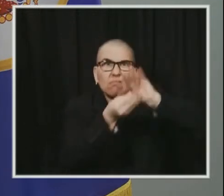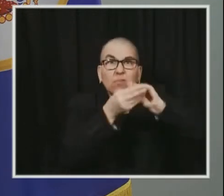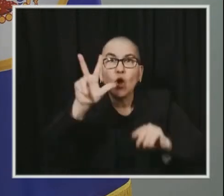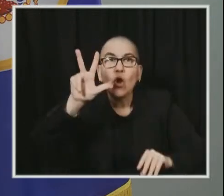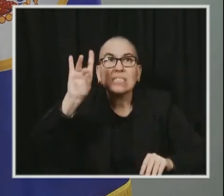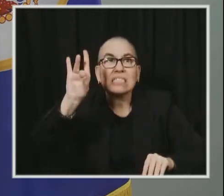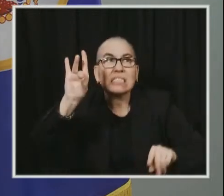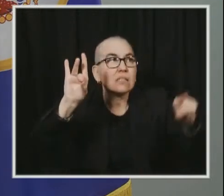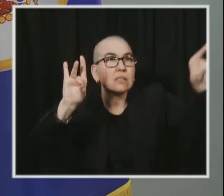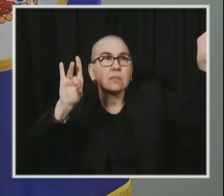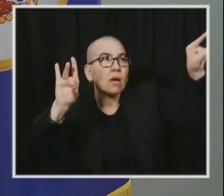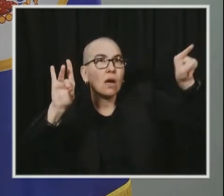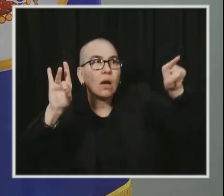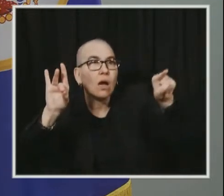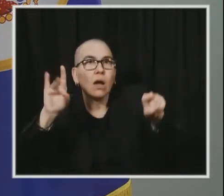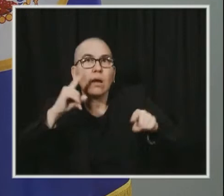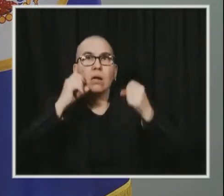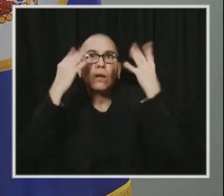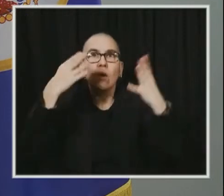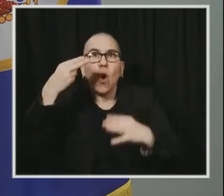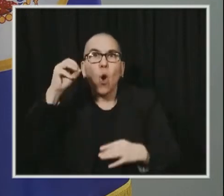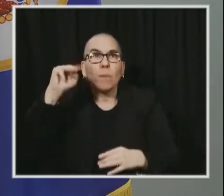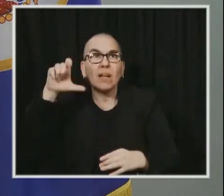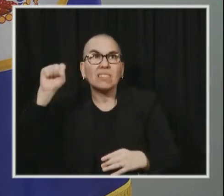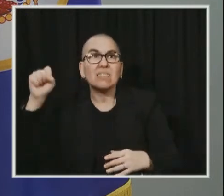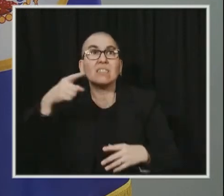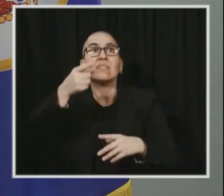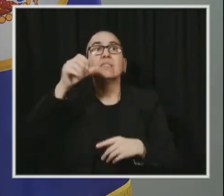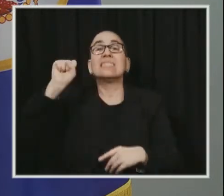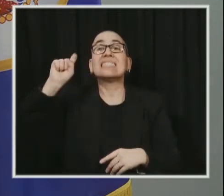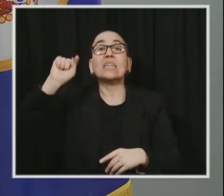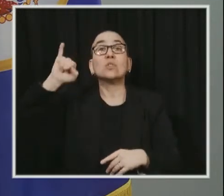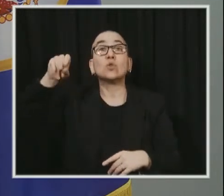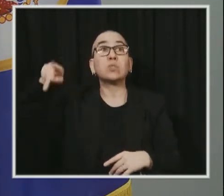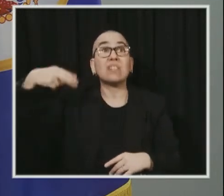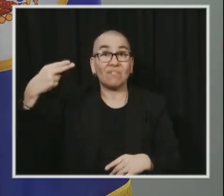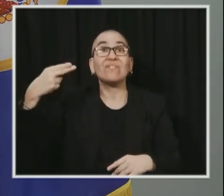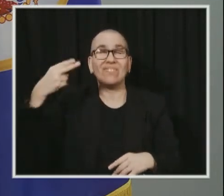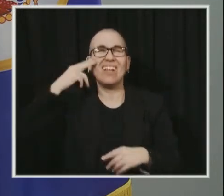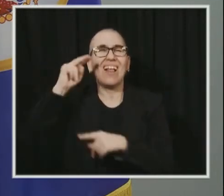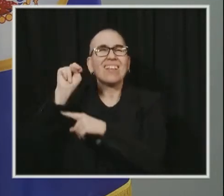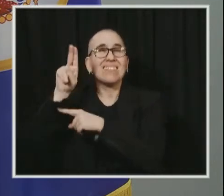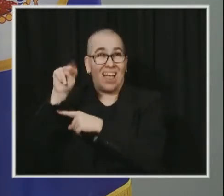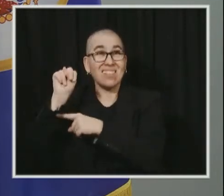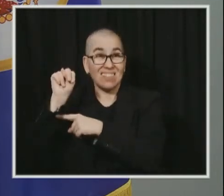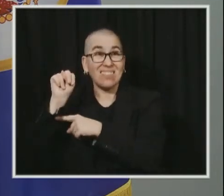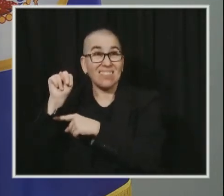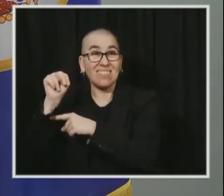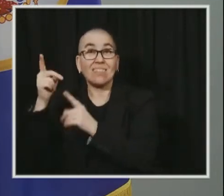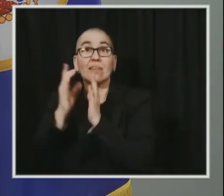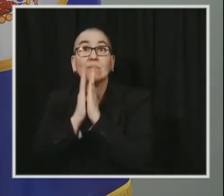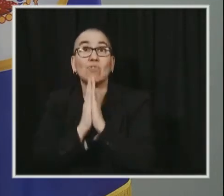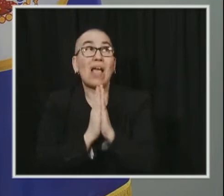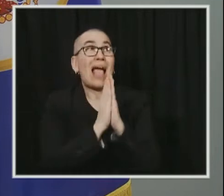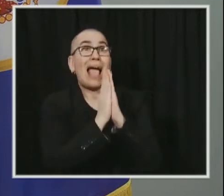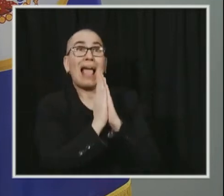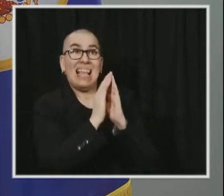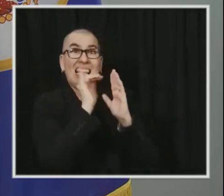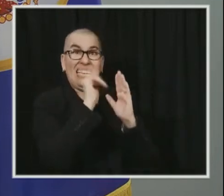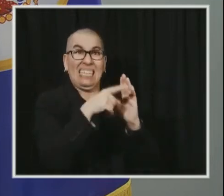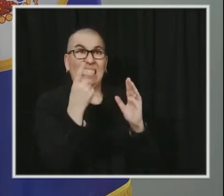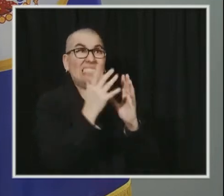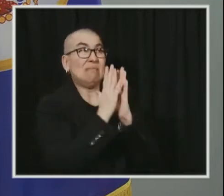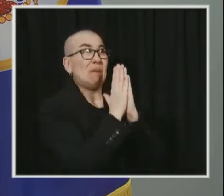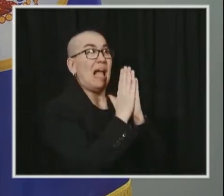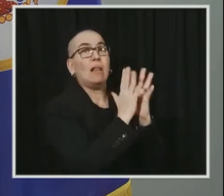and even the St. Benedict's Monastery in St. Joseph, where the sisters sang a blessing and said a prayer before receiving the vaccine. Those